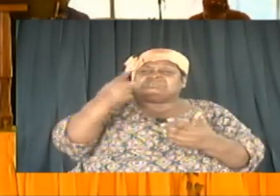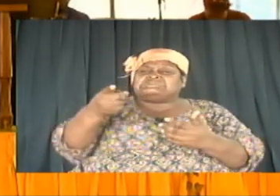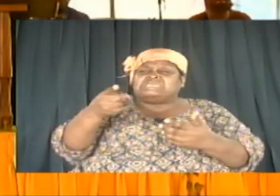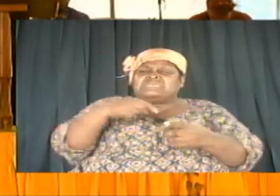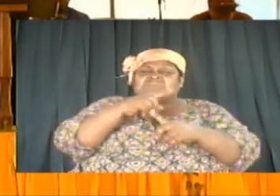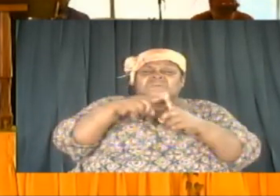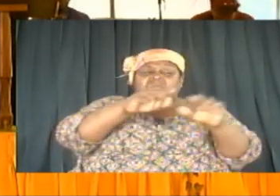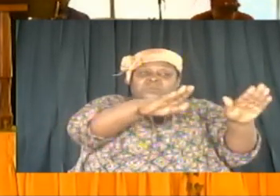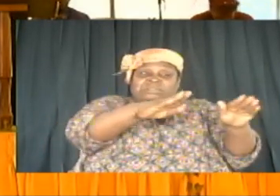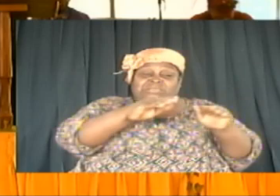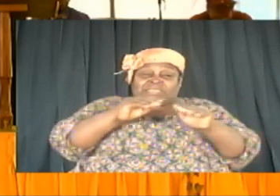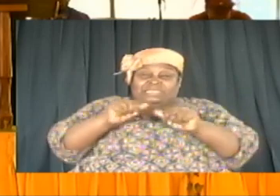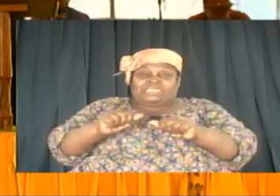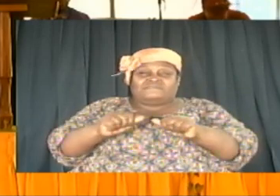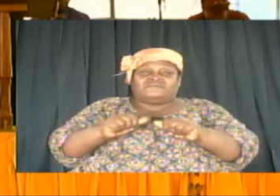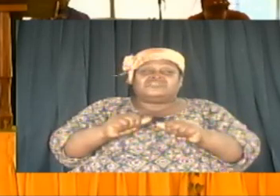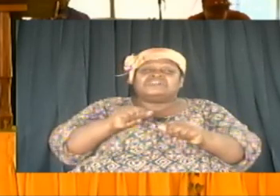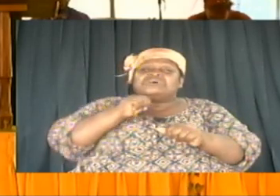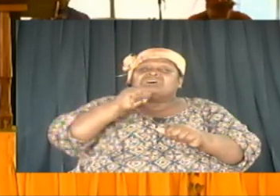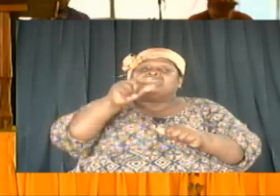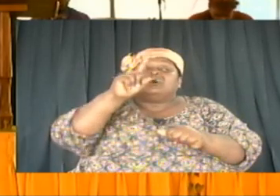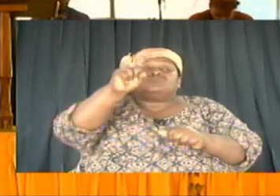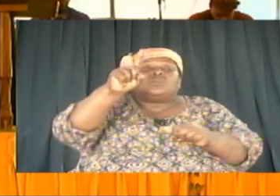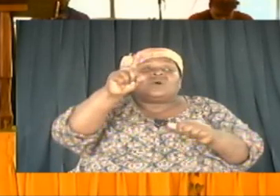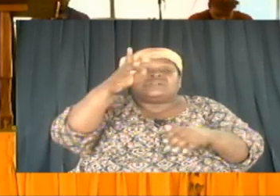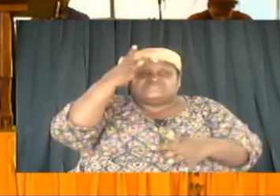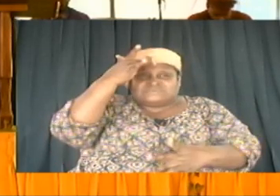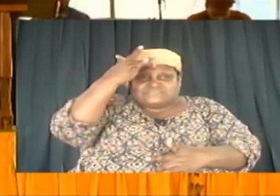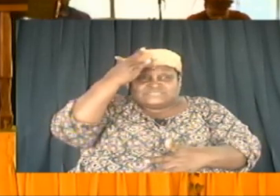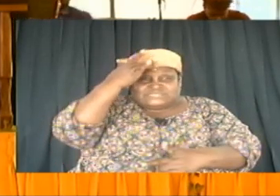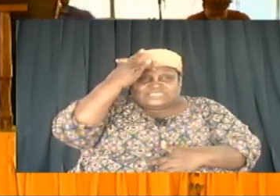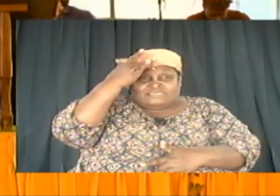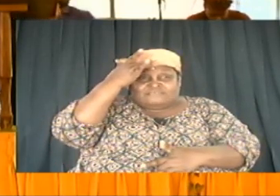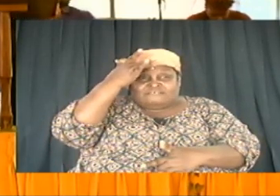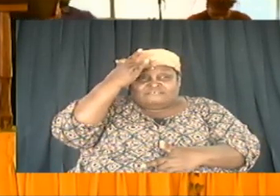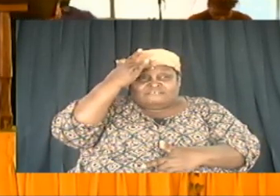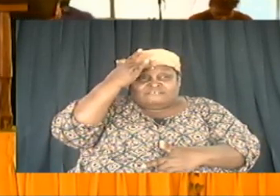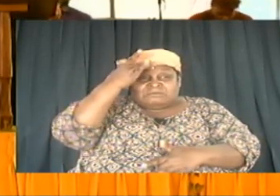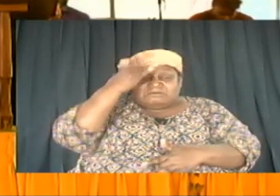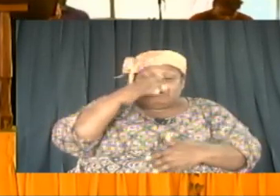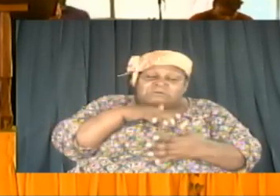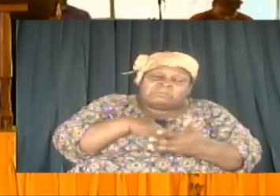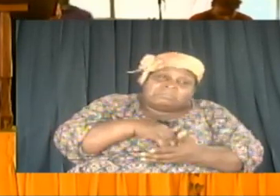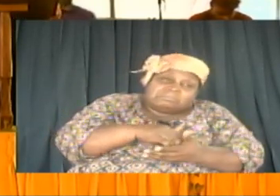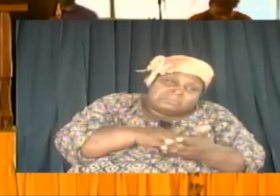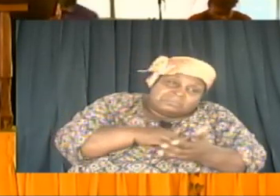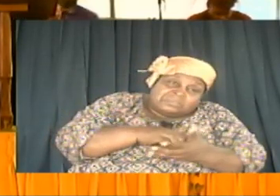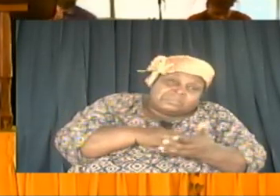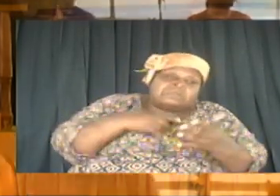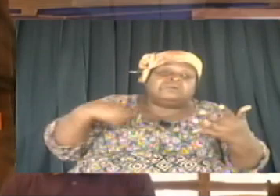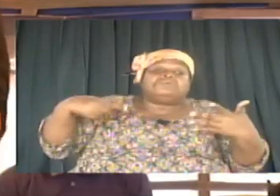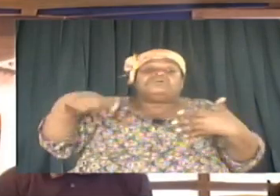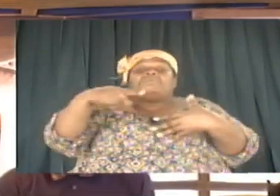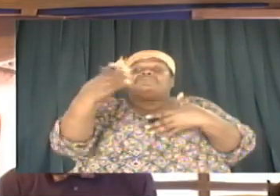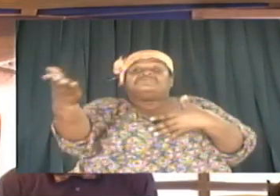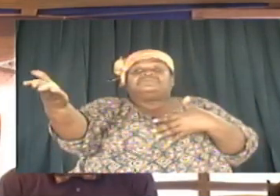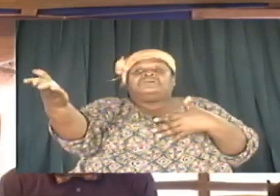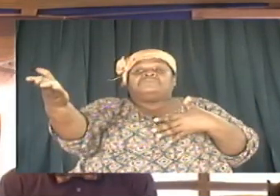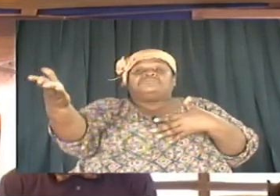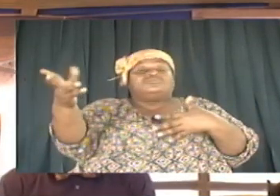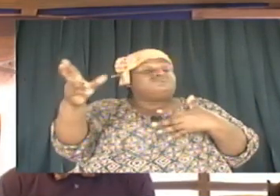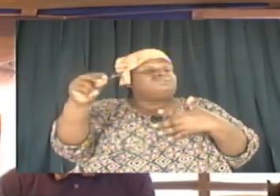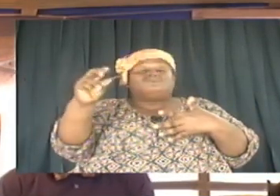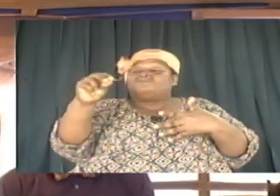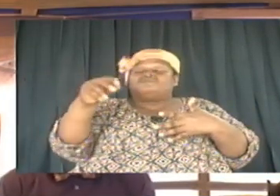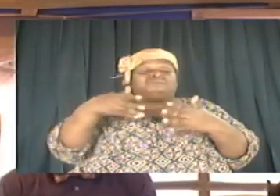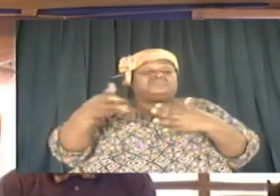they left, there was not one sick or feeble among them. There was something powerful about